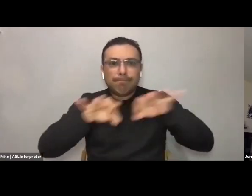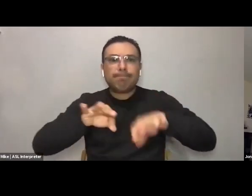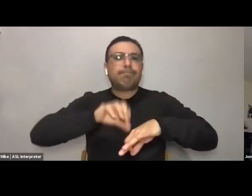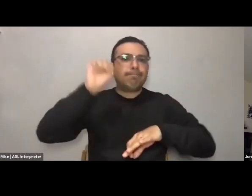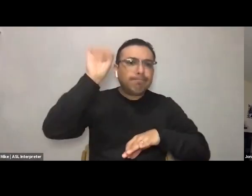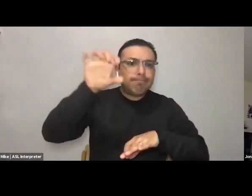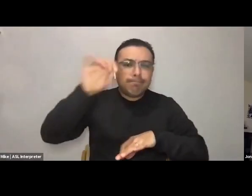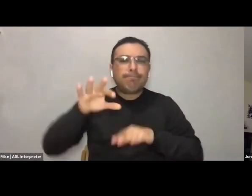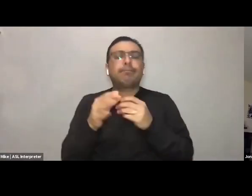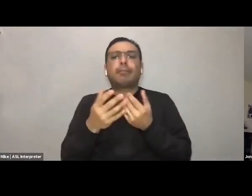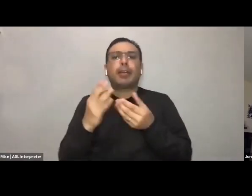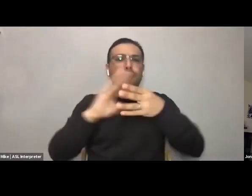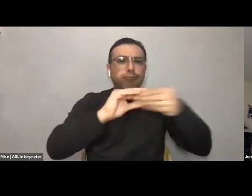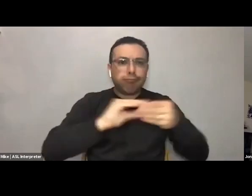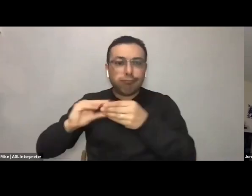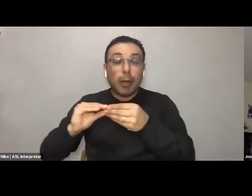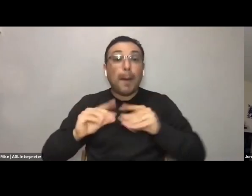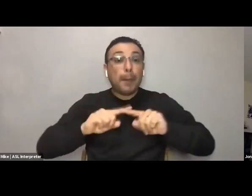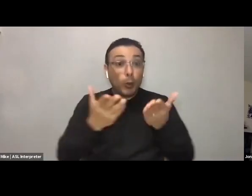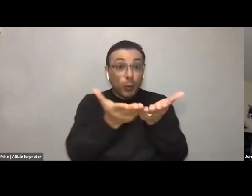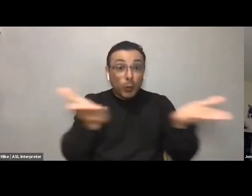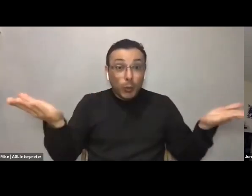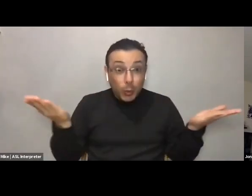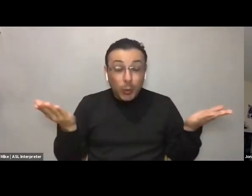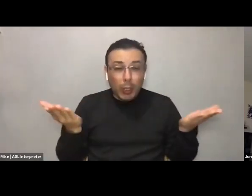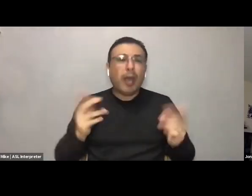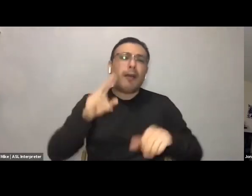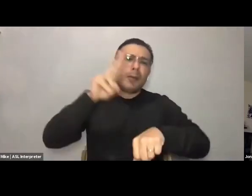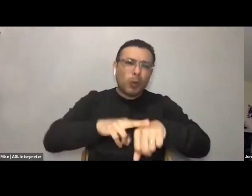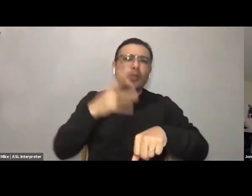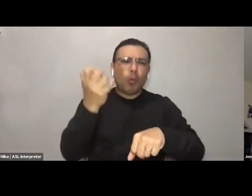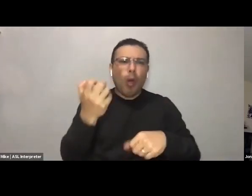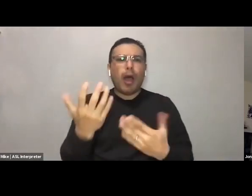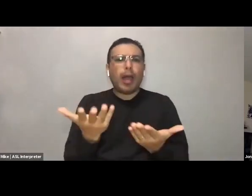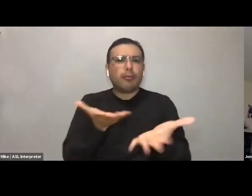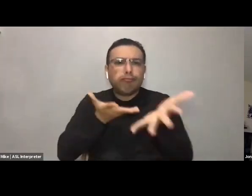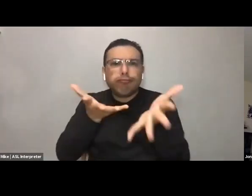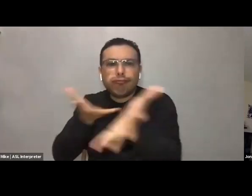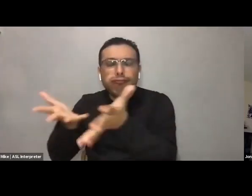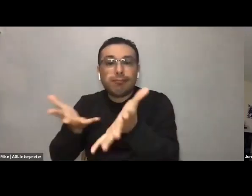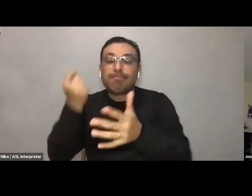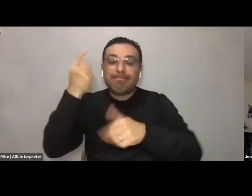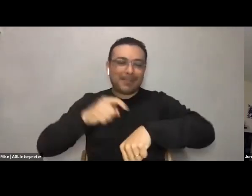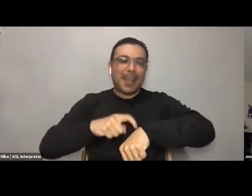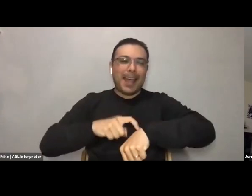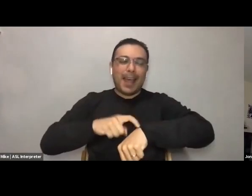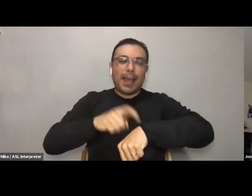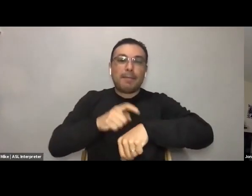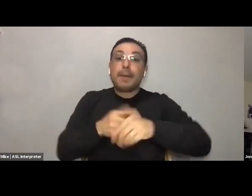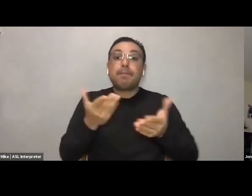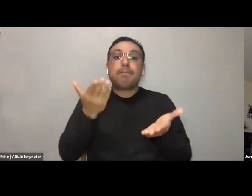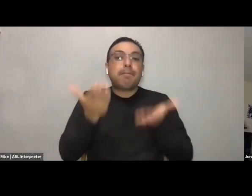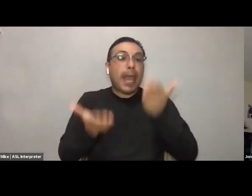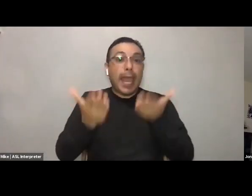from the audience. And because of time constraints, we're conscious we may not get to all of these. So there are a few ways to submit